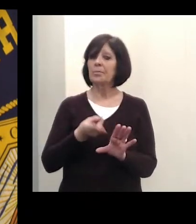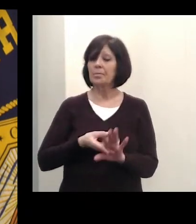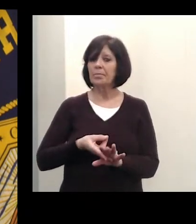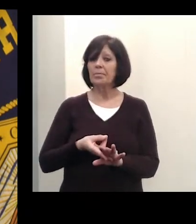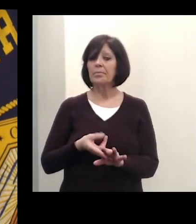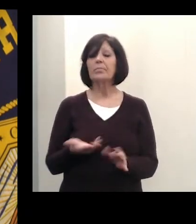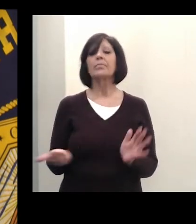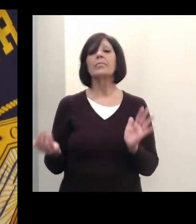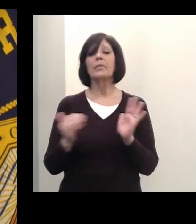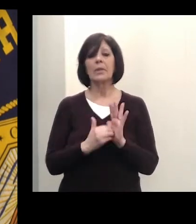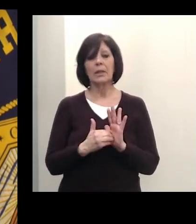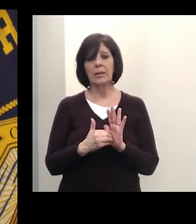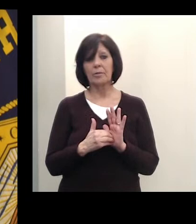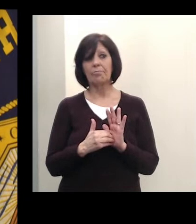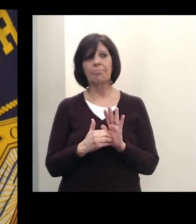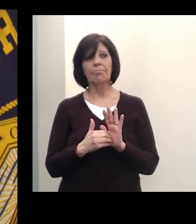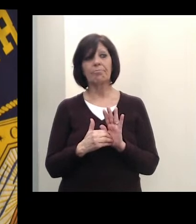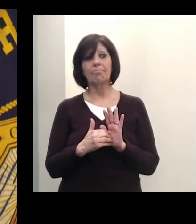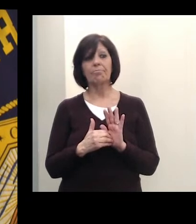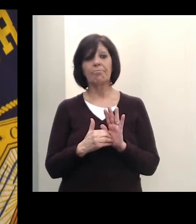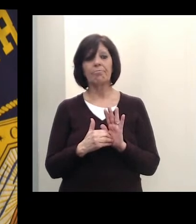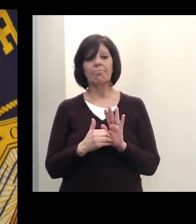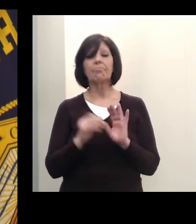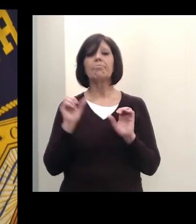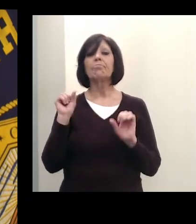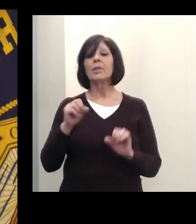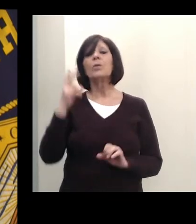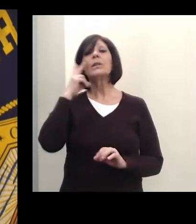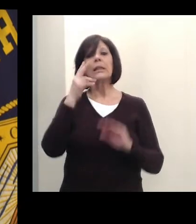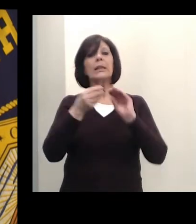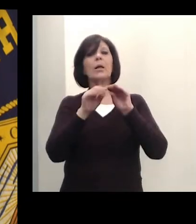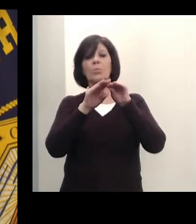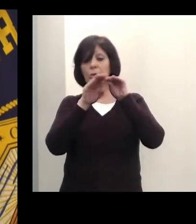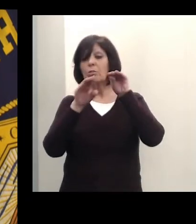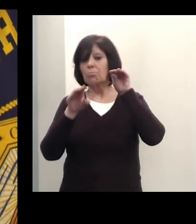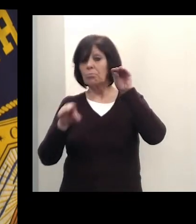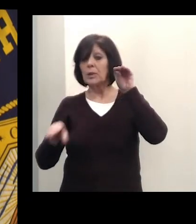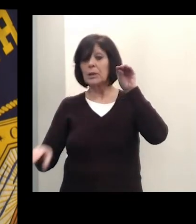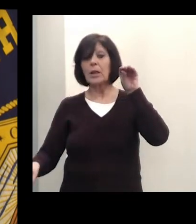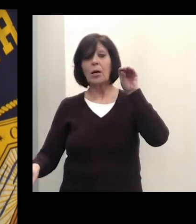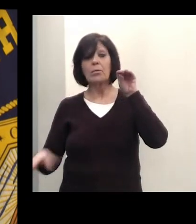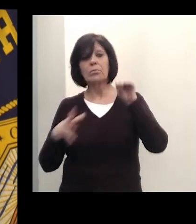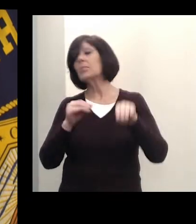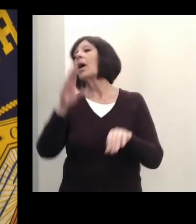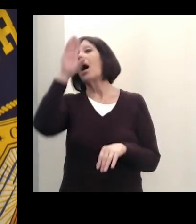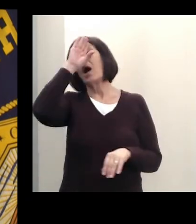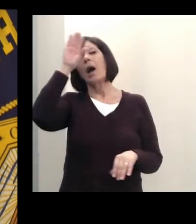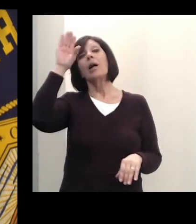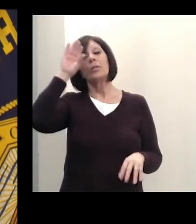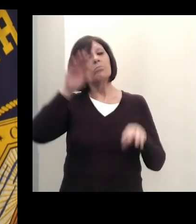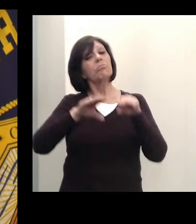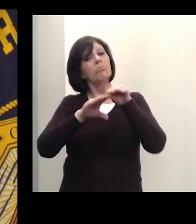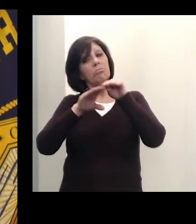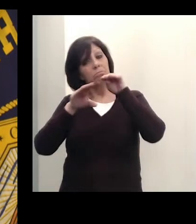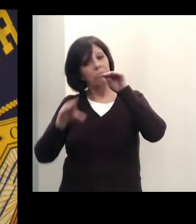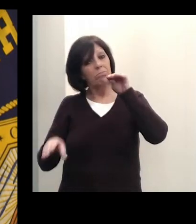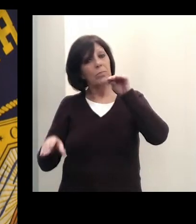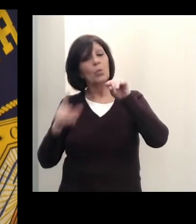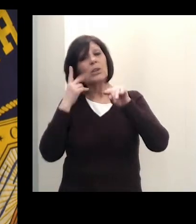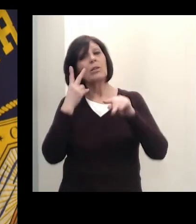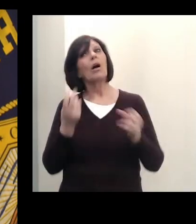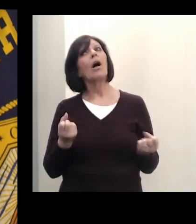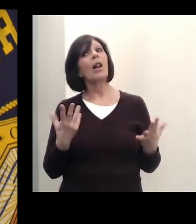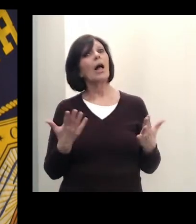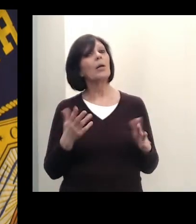again, while we see declining numbers on cases as well as hospitalizations, we did see a big jump in deaths in a couple-week